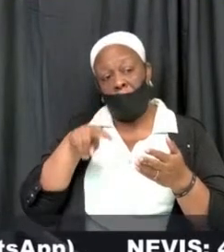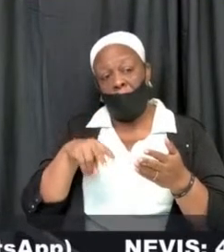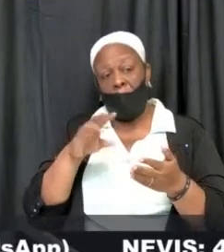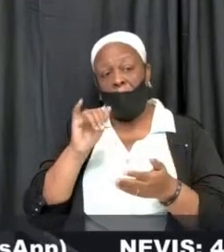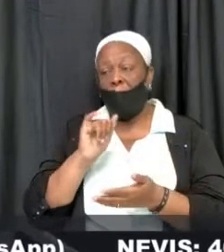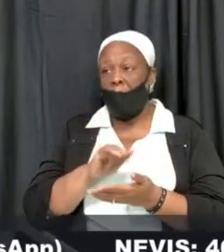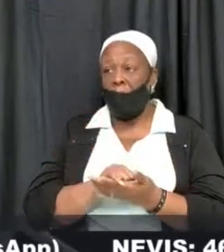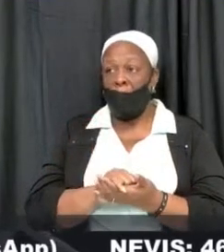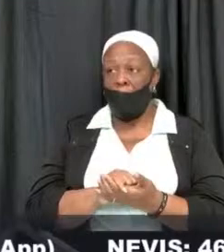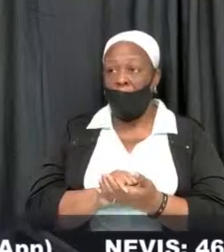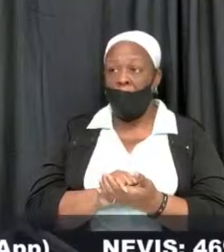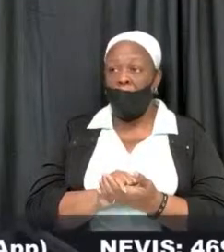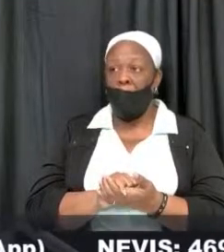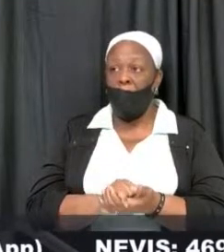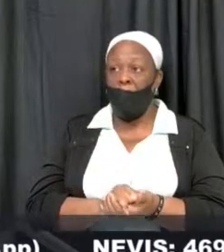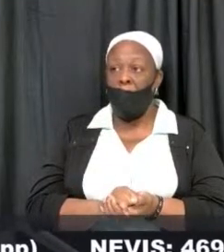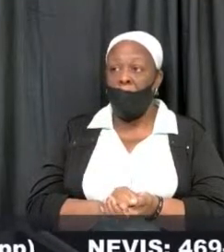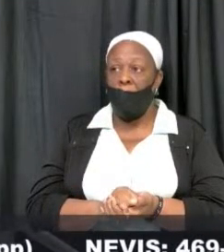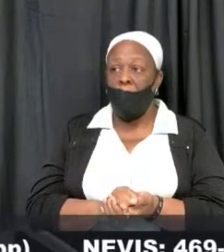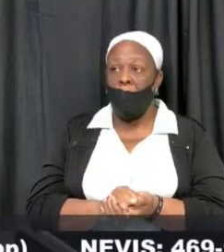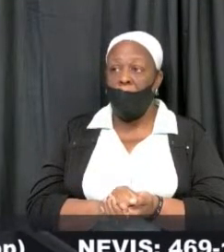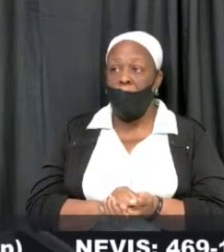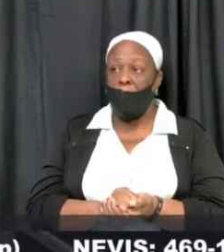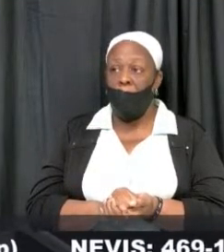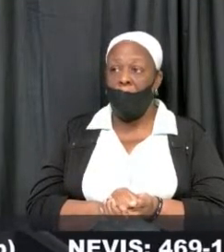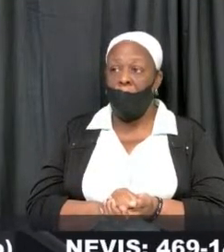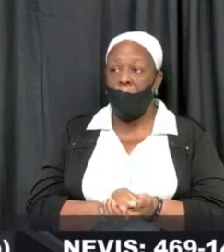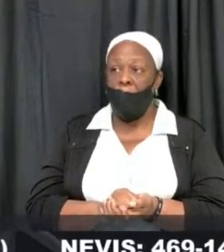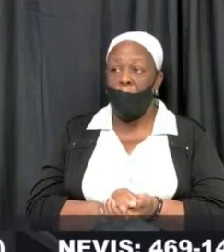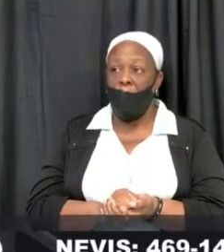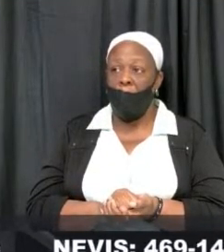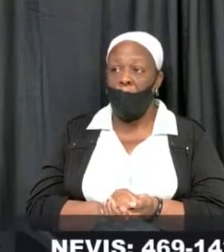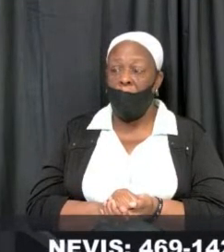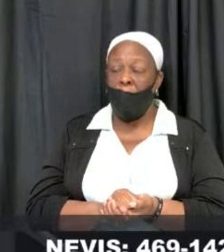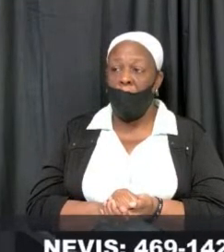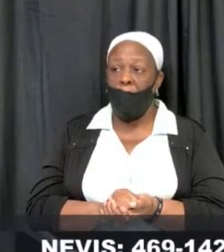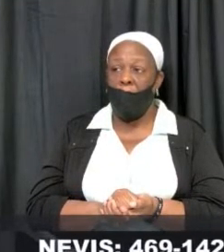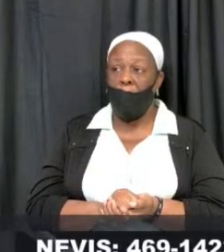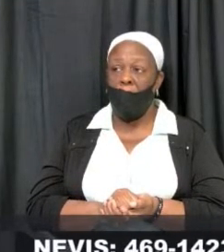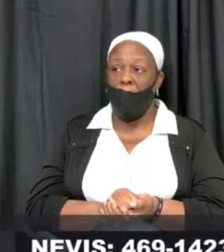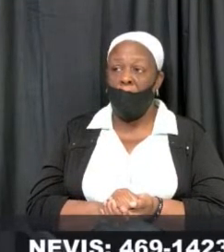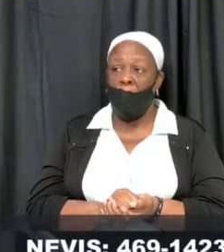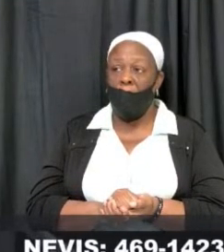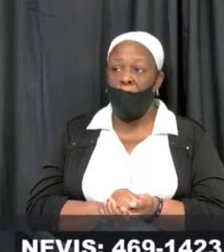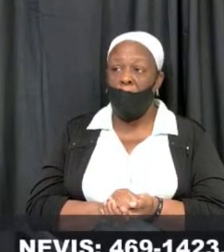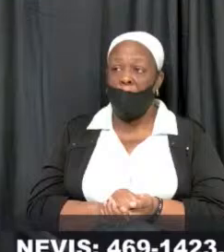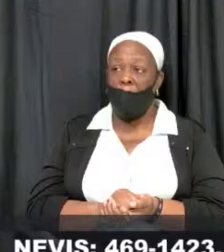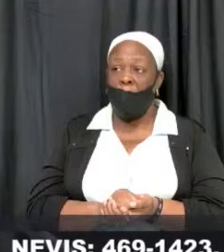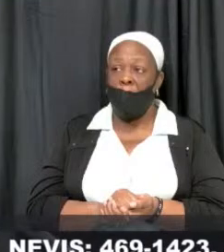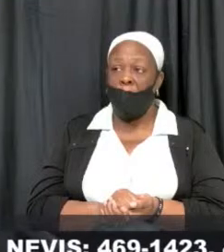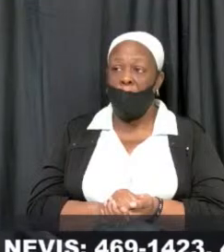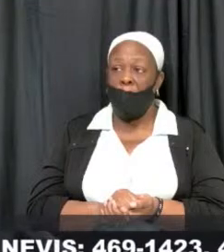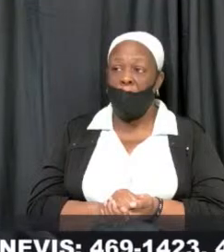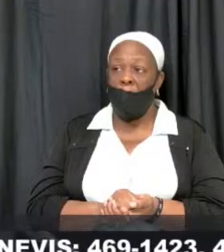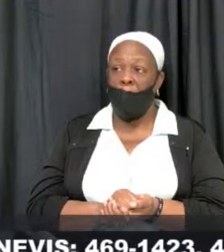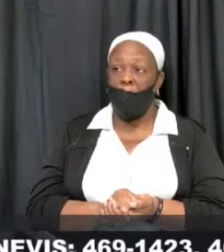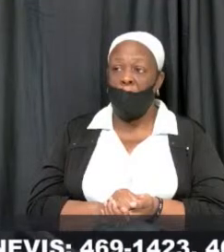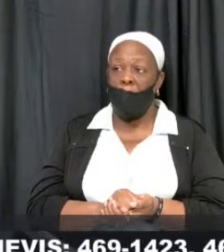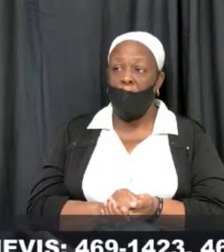media advisories, tribunal orders cease and desist